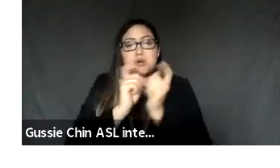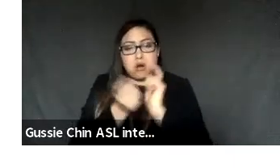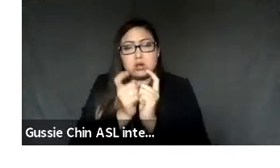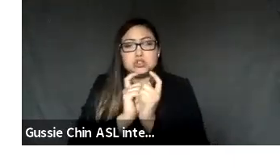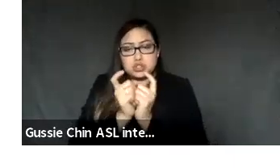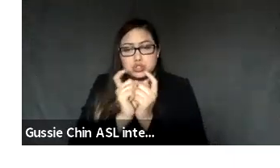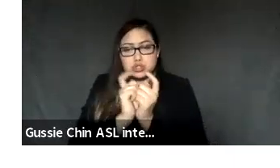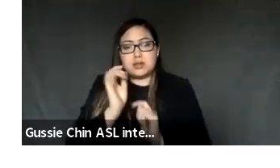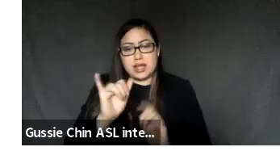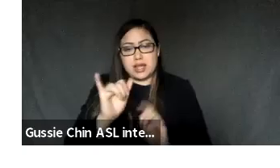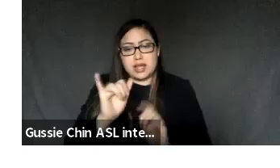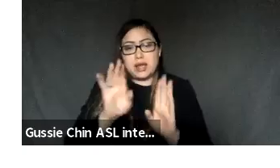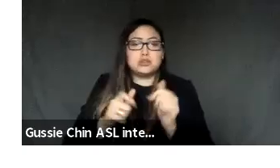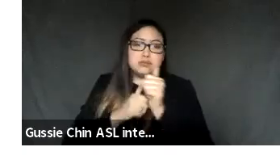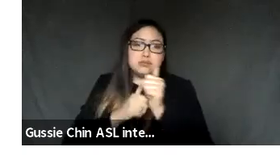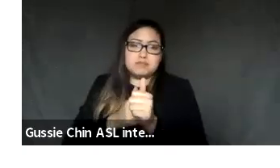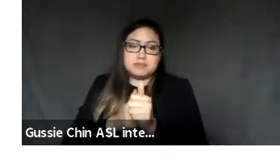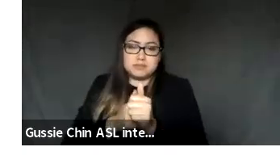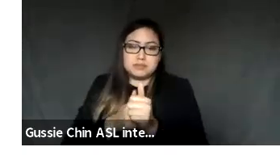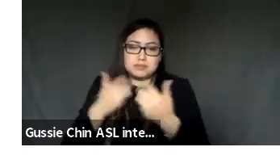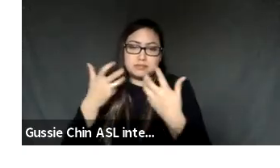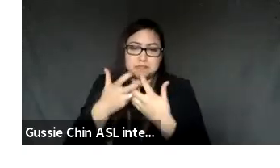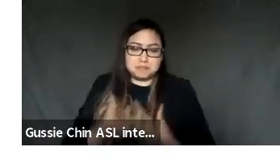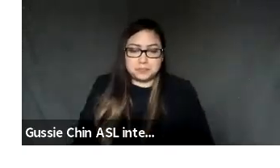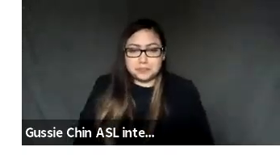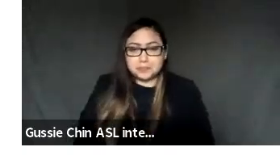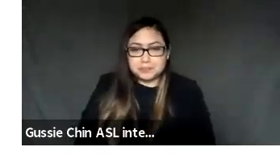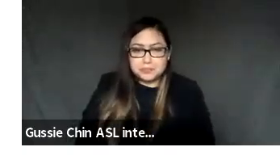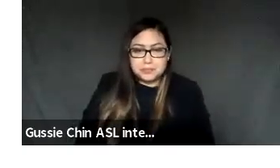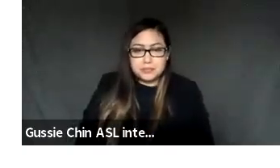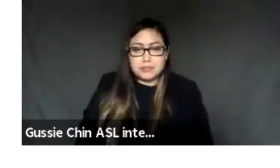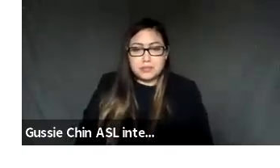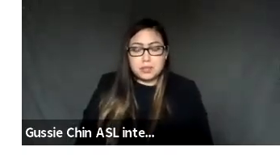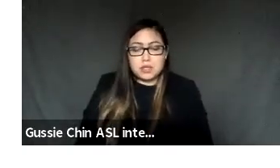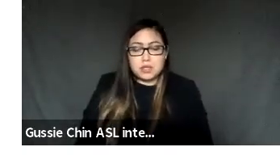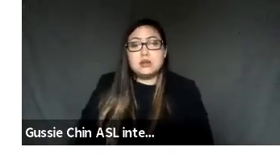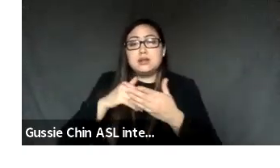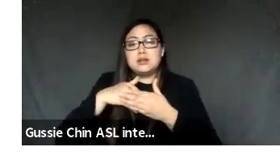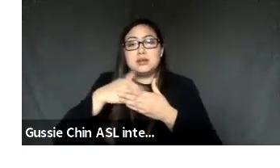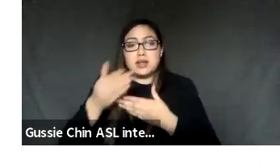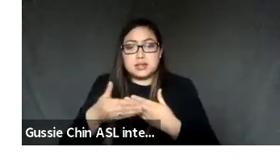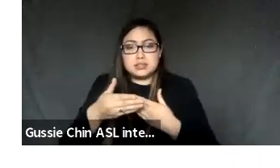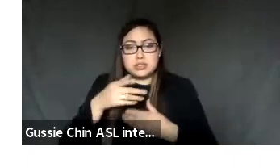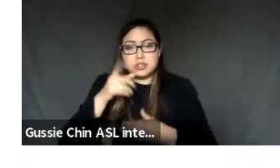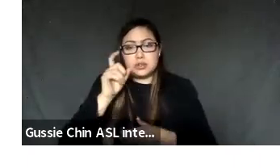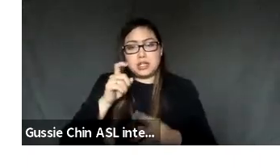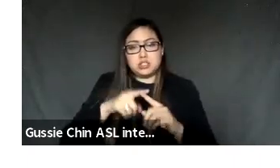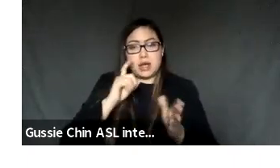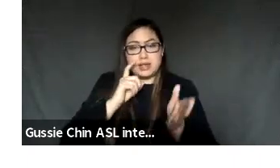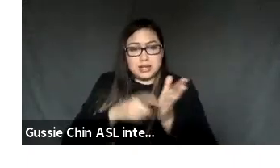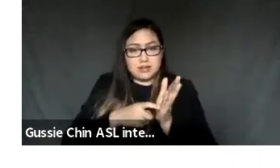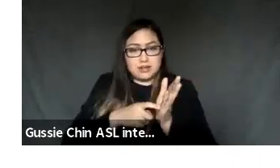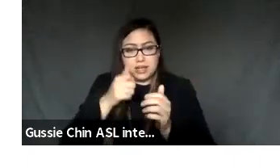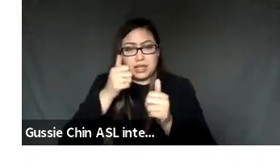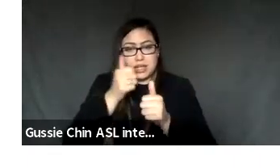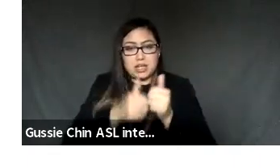All right. Next question. Do you need to identify accessible patient rooms with the ISA symbol? Can you give